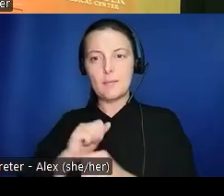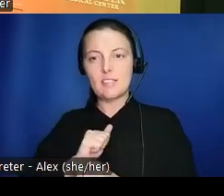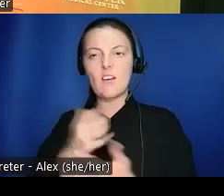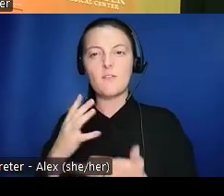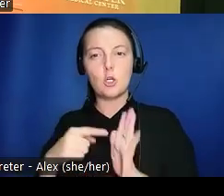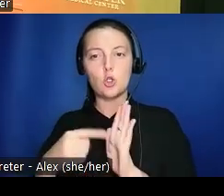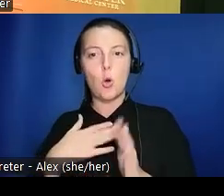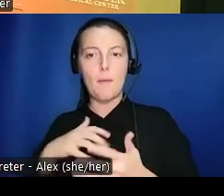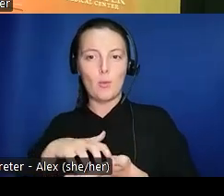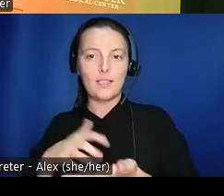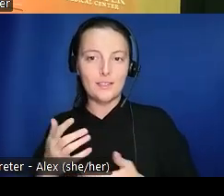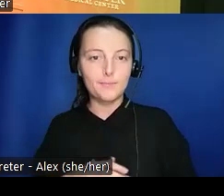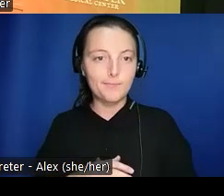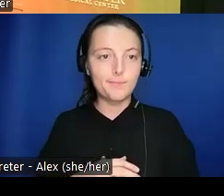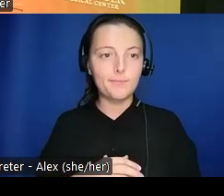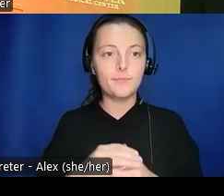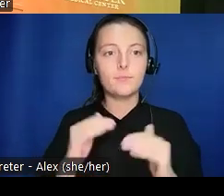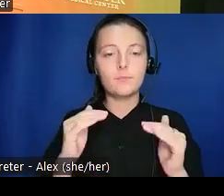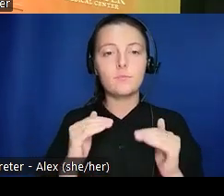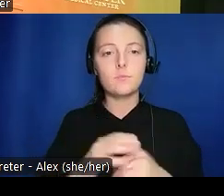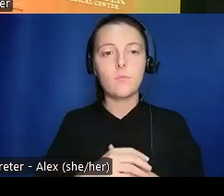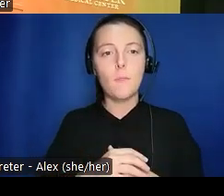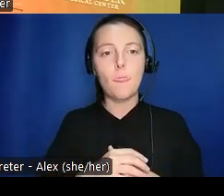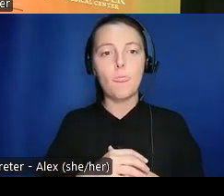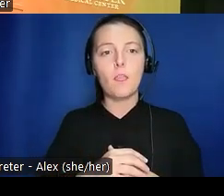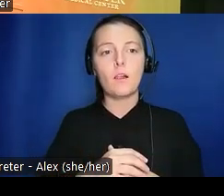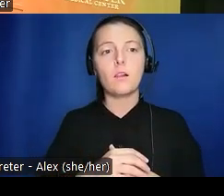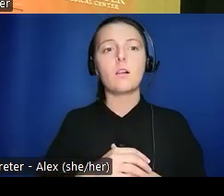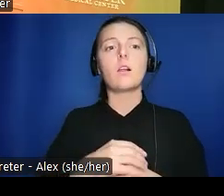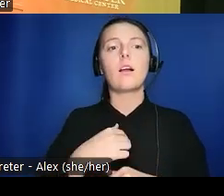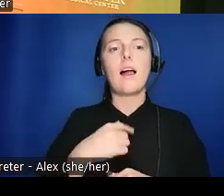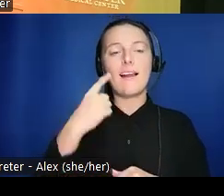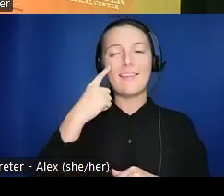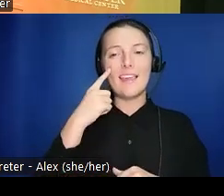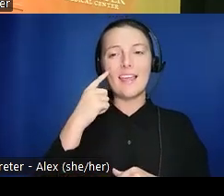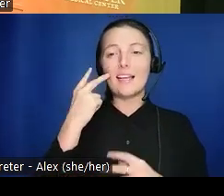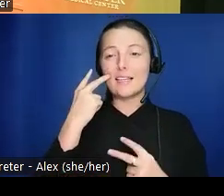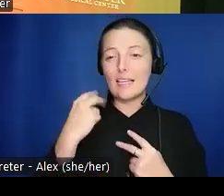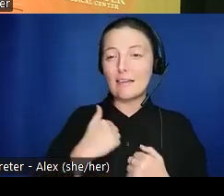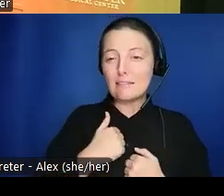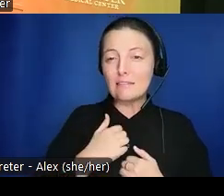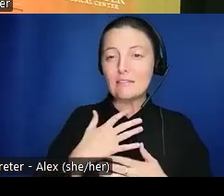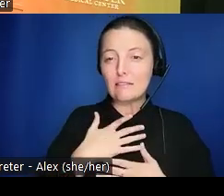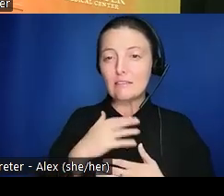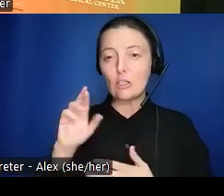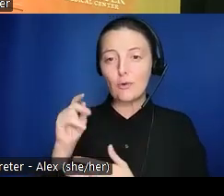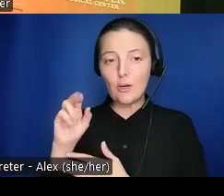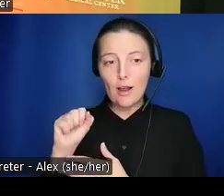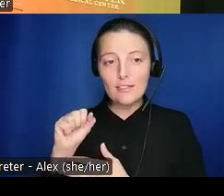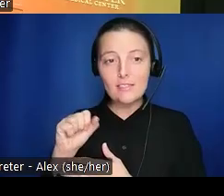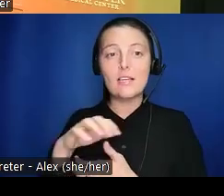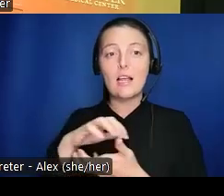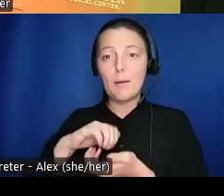to better choice in the future. And as we are faced with tough choices, not